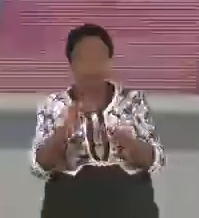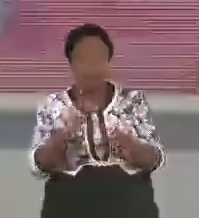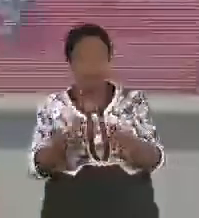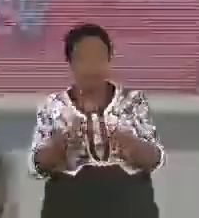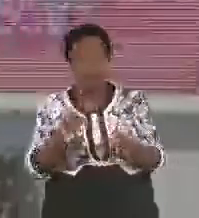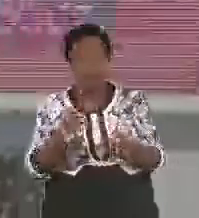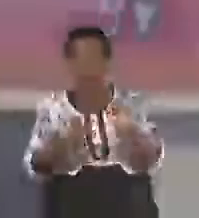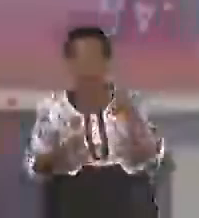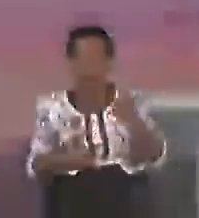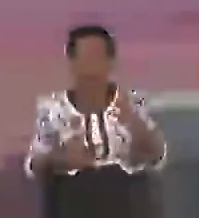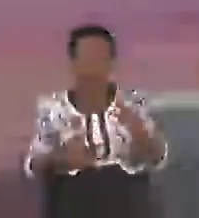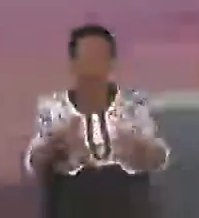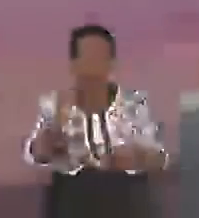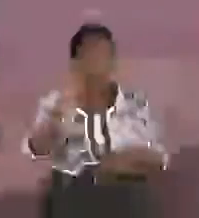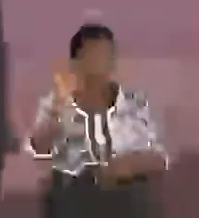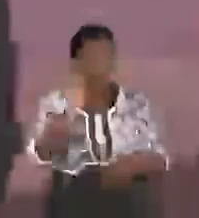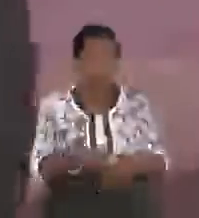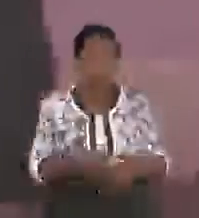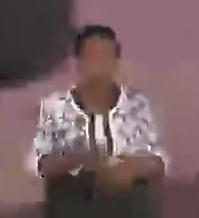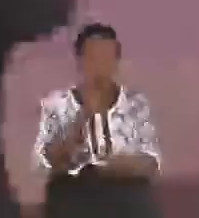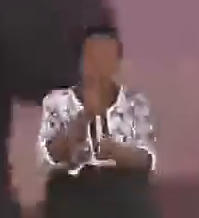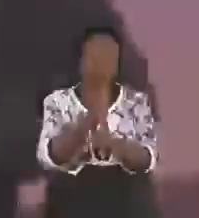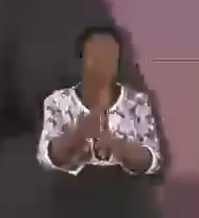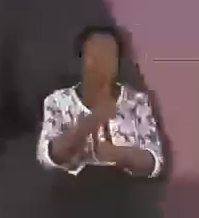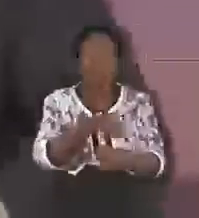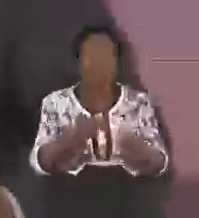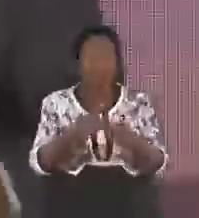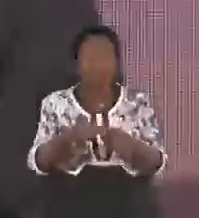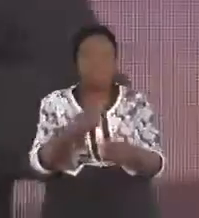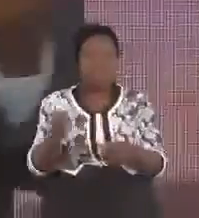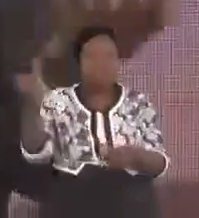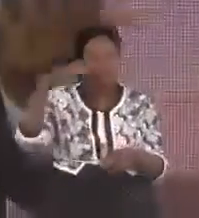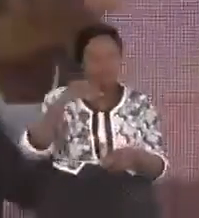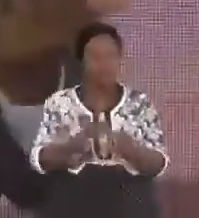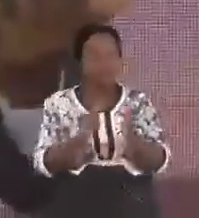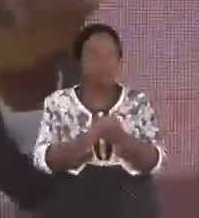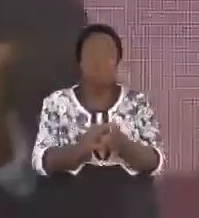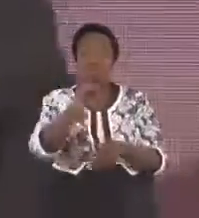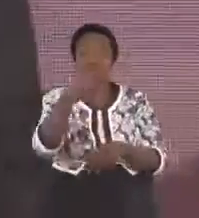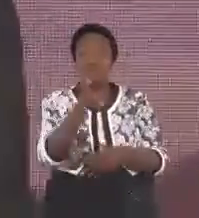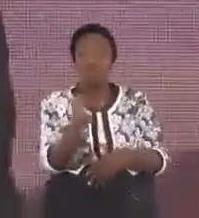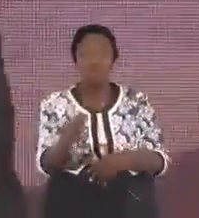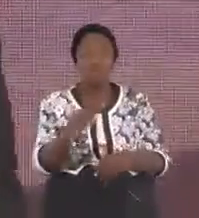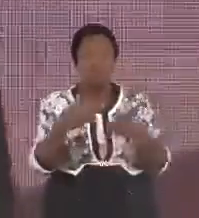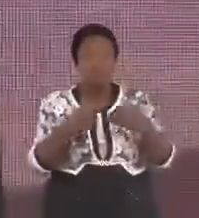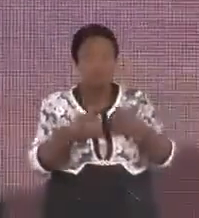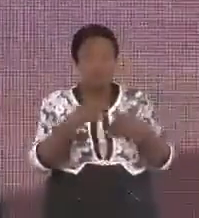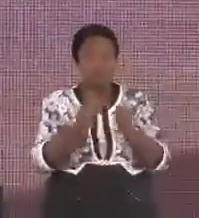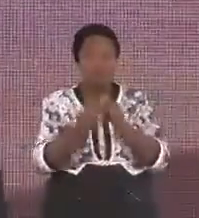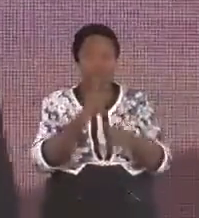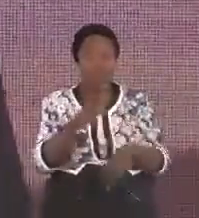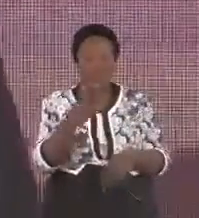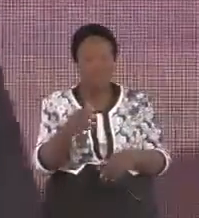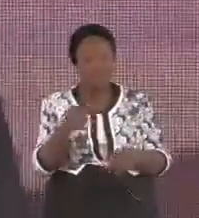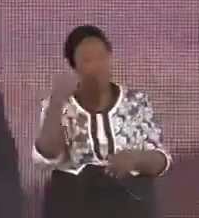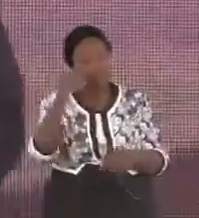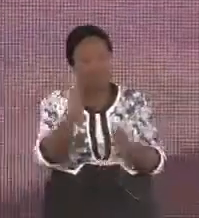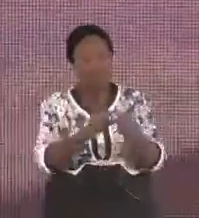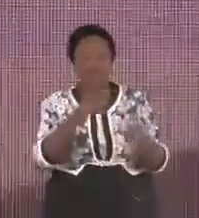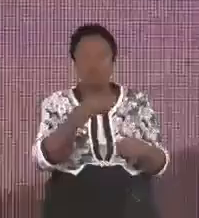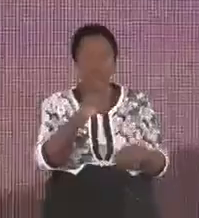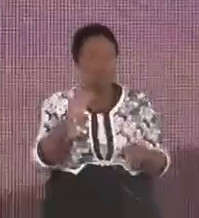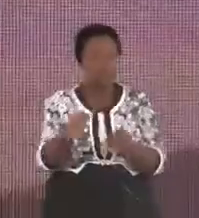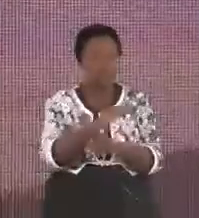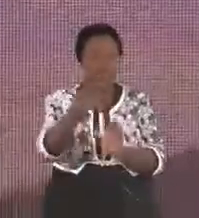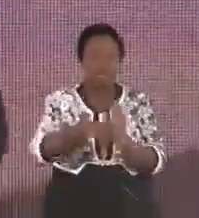grace that john urged which is available for everyone of his fullness as we all receive